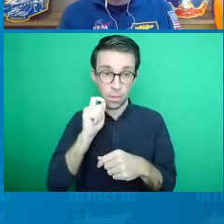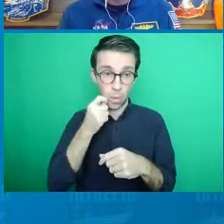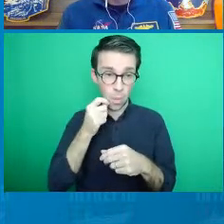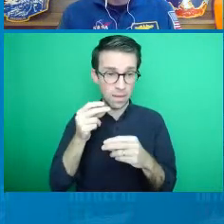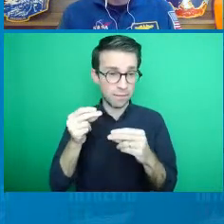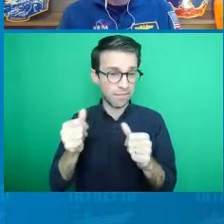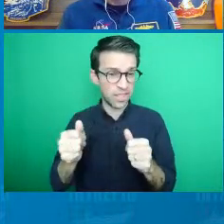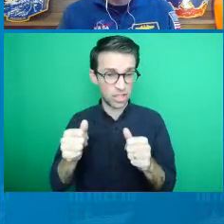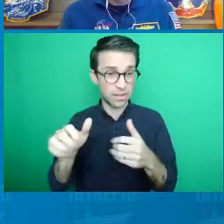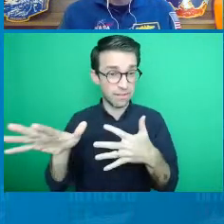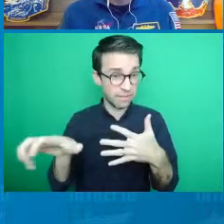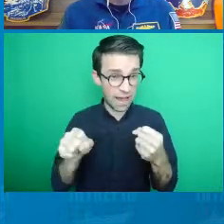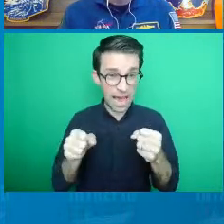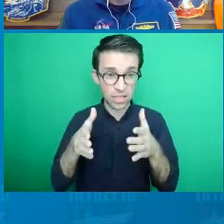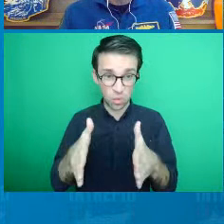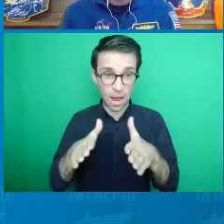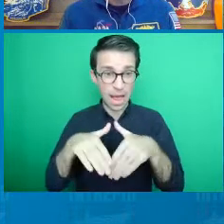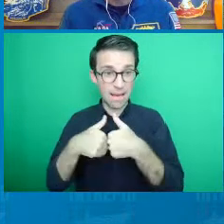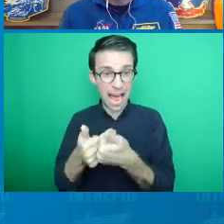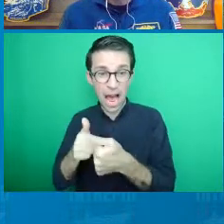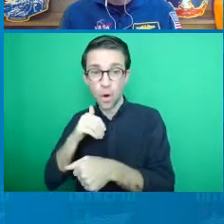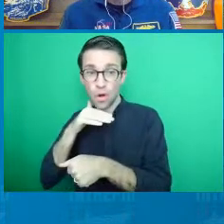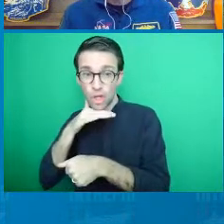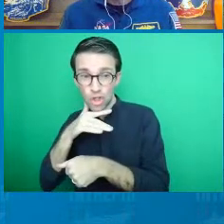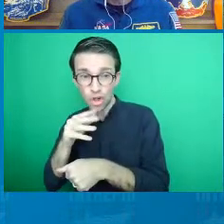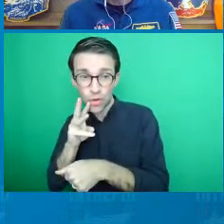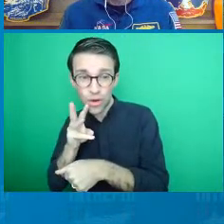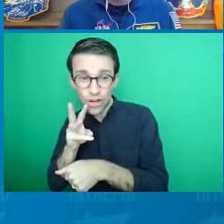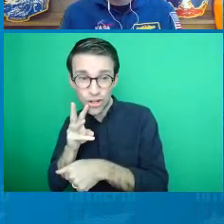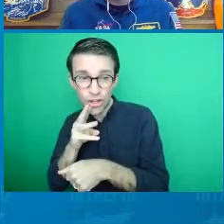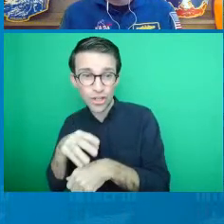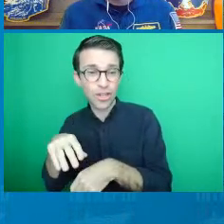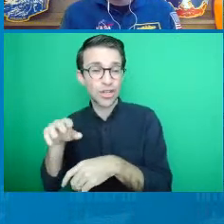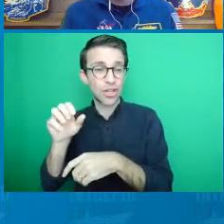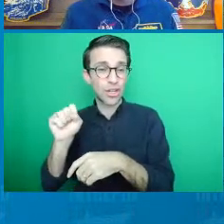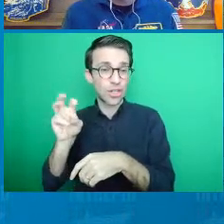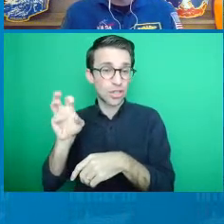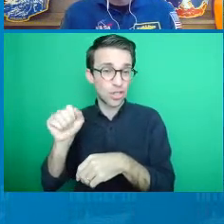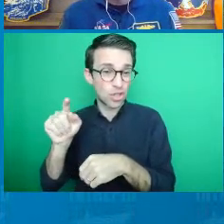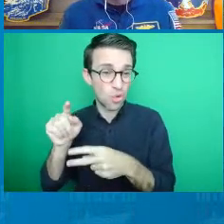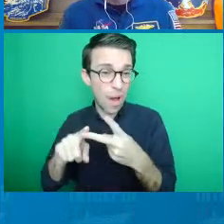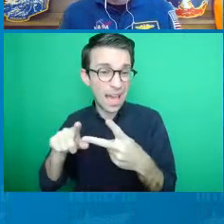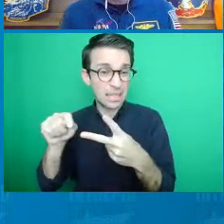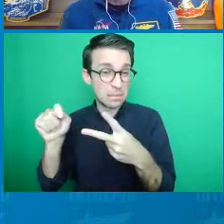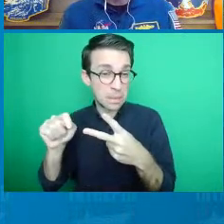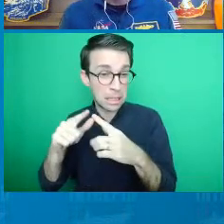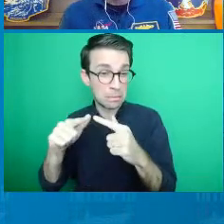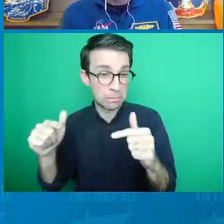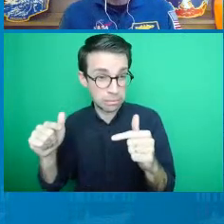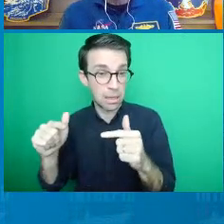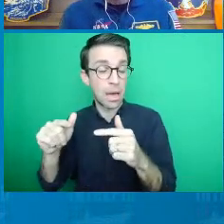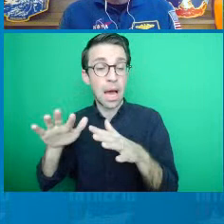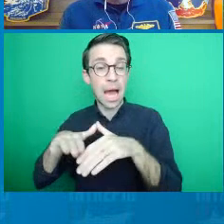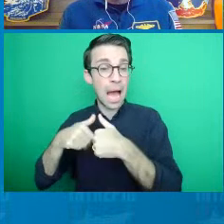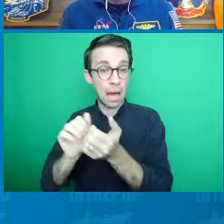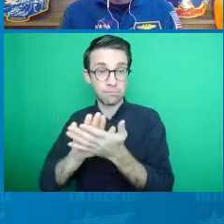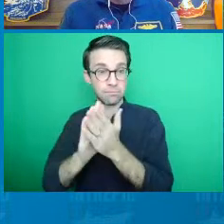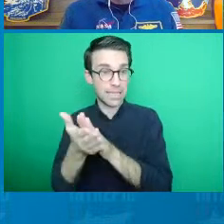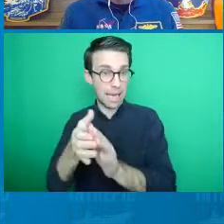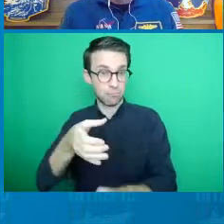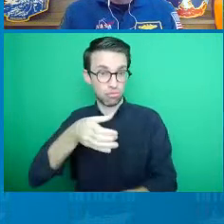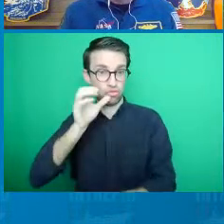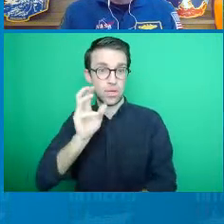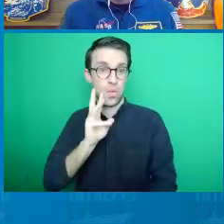rapid way of converting wastewater, all the sweat, condensate, and urine on board the space station, into drinking water.